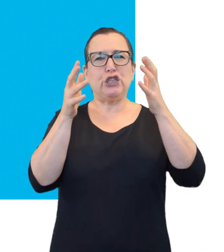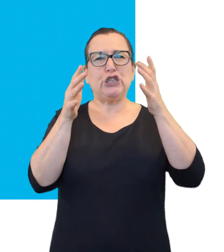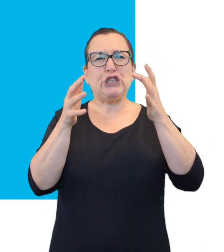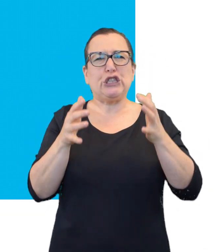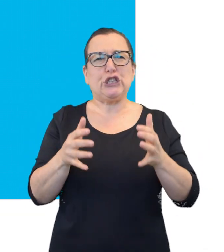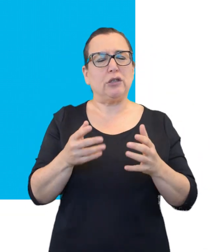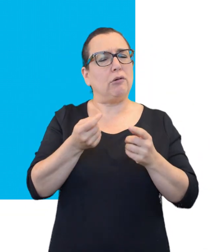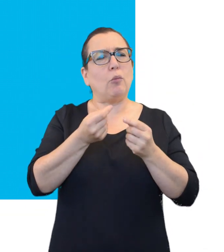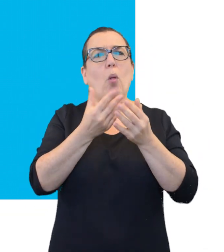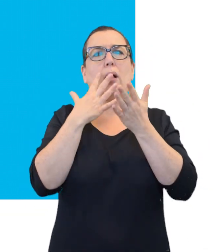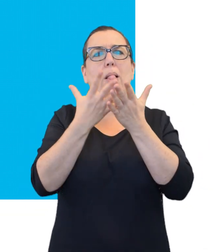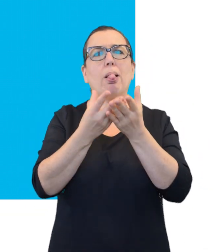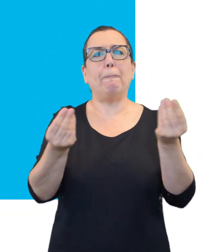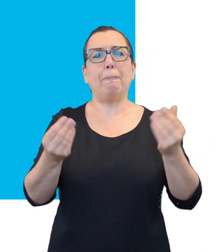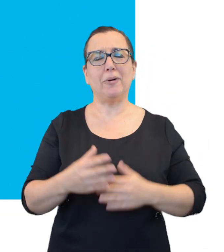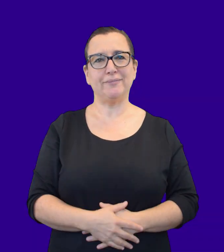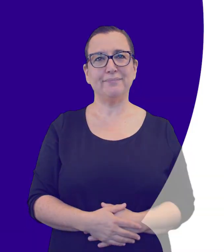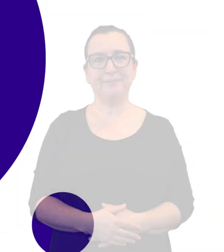off with time.